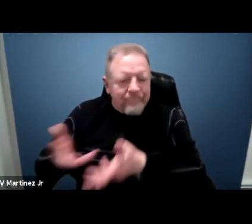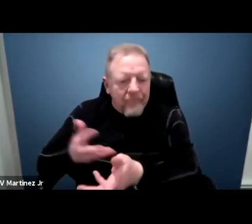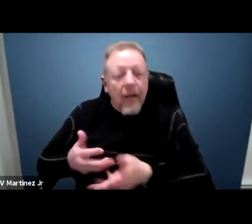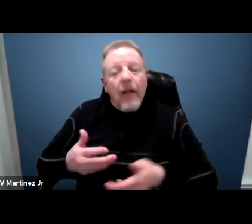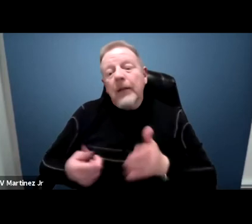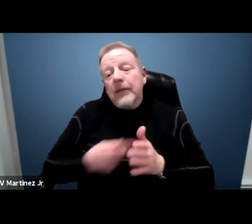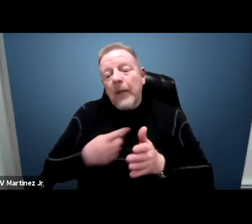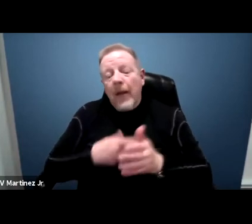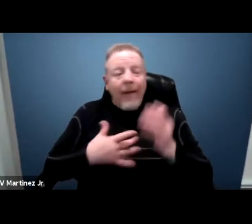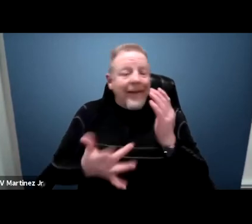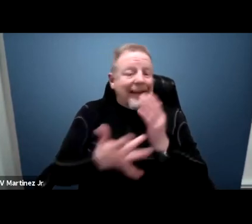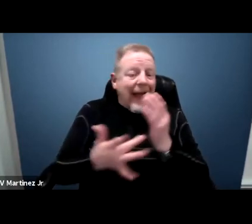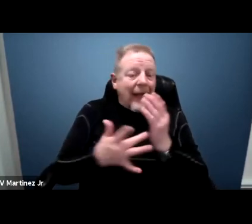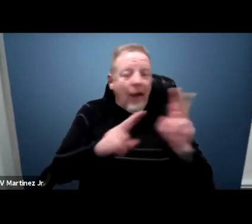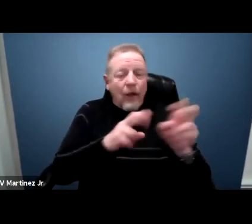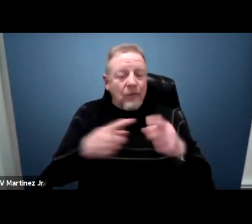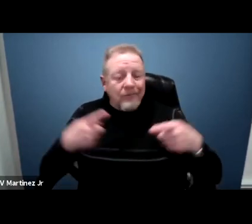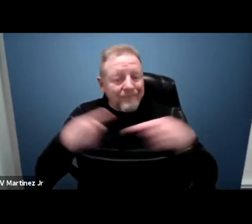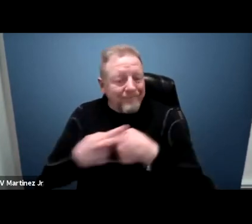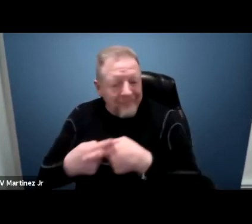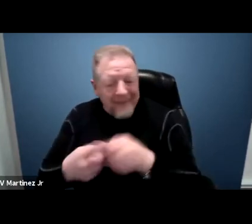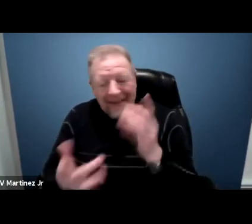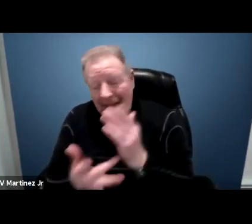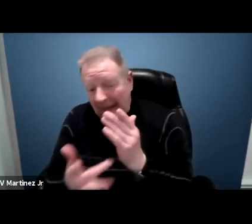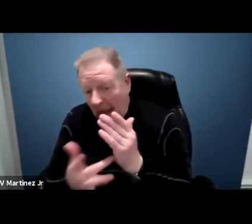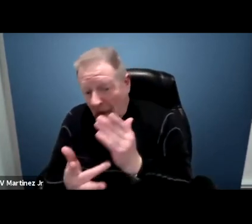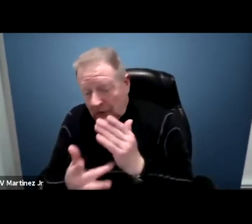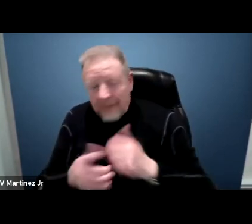technological issues that the employer runs into,